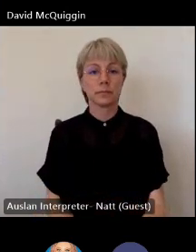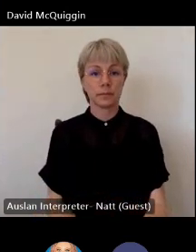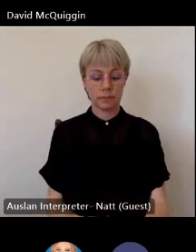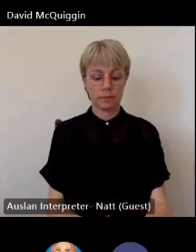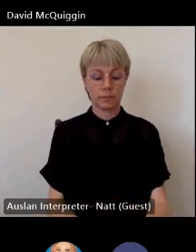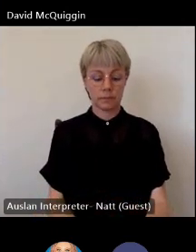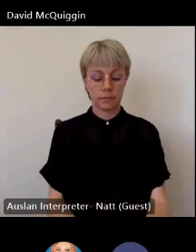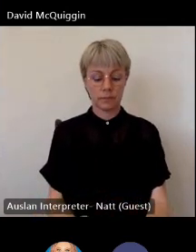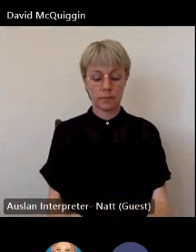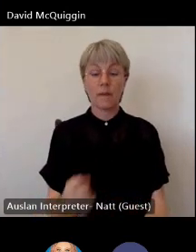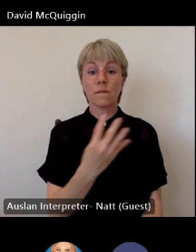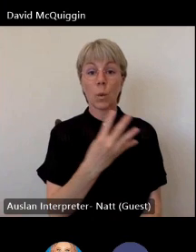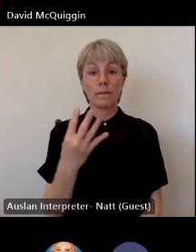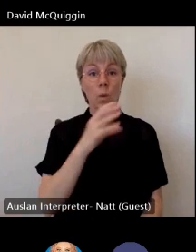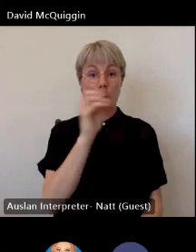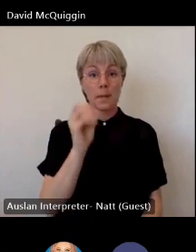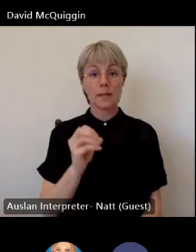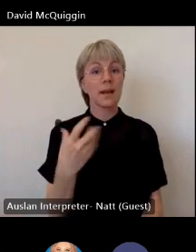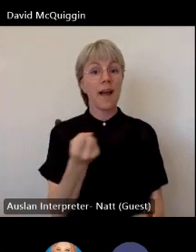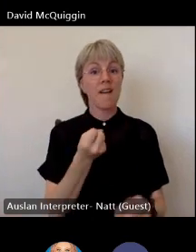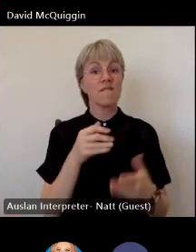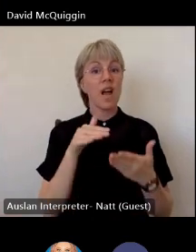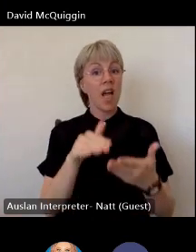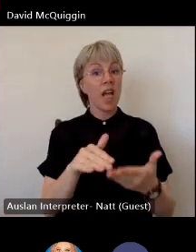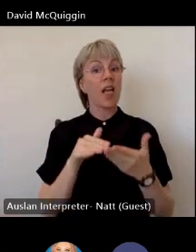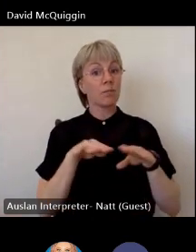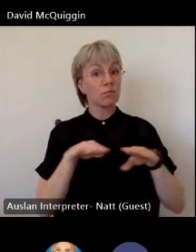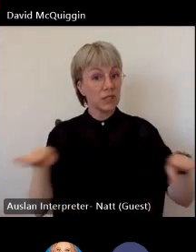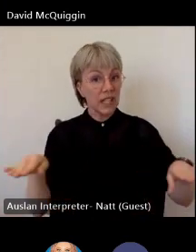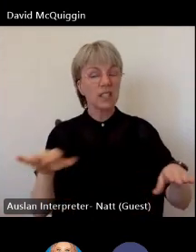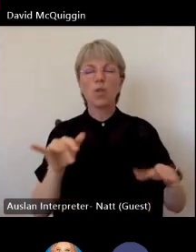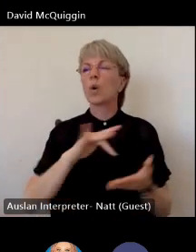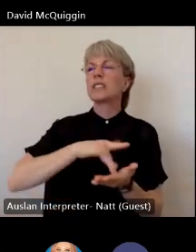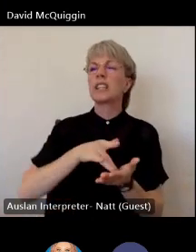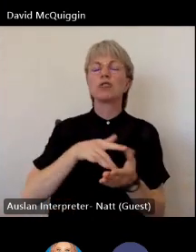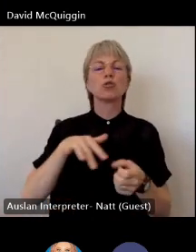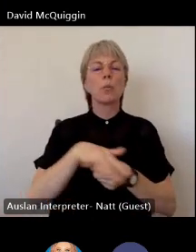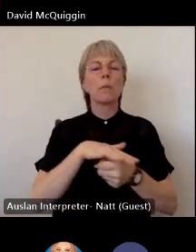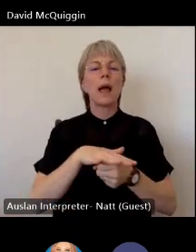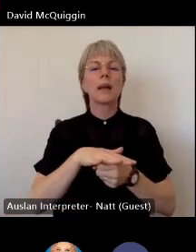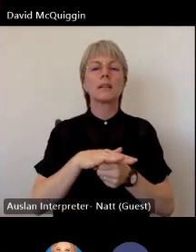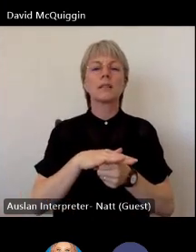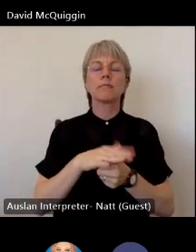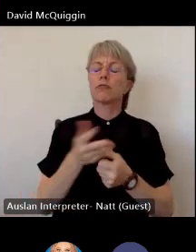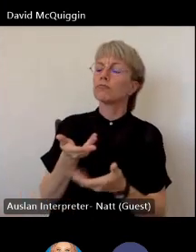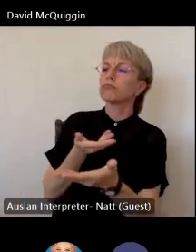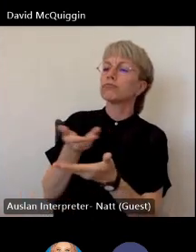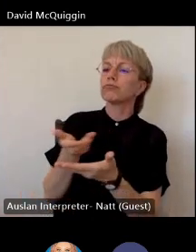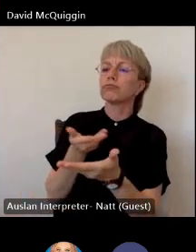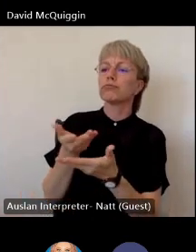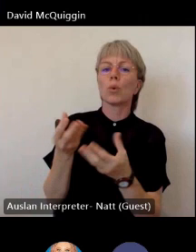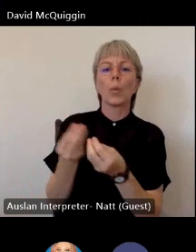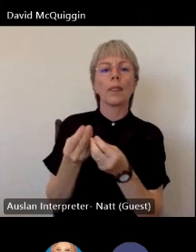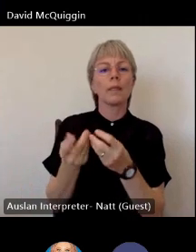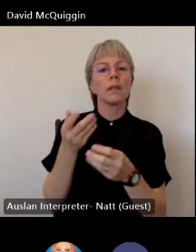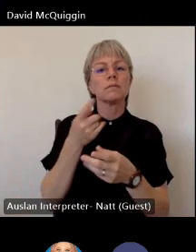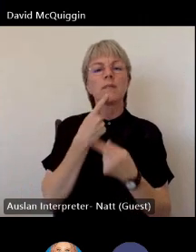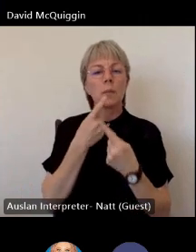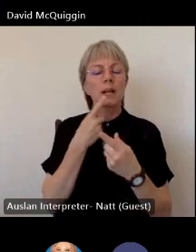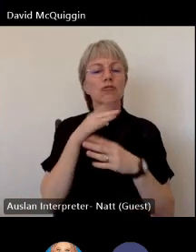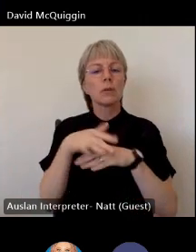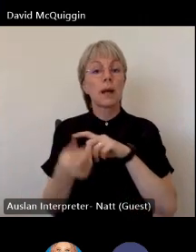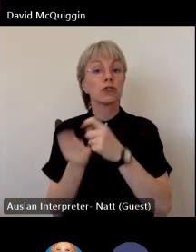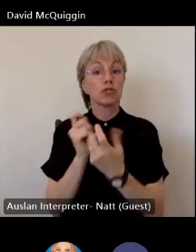44% have a help desk or central point to provide information about appropriate workplace adjustments. And